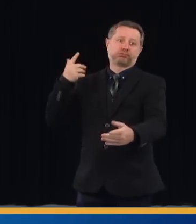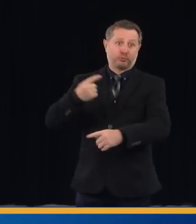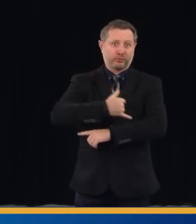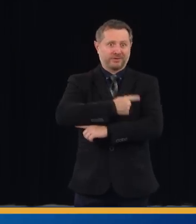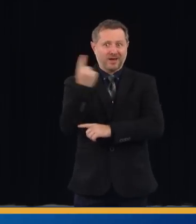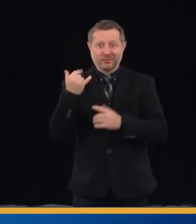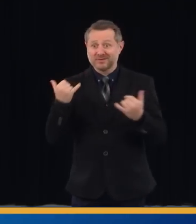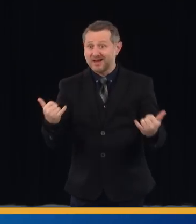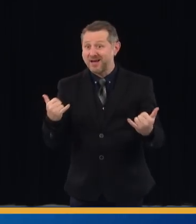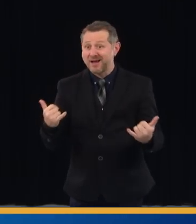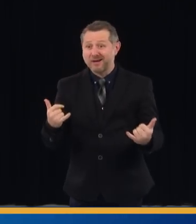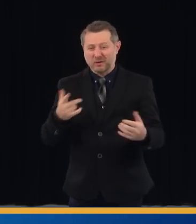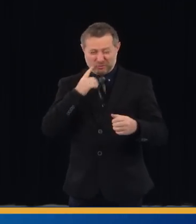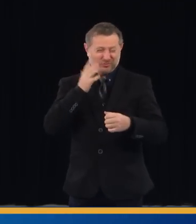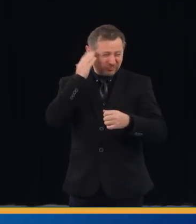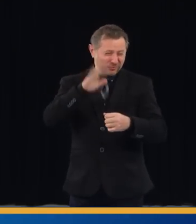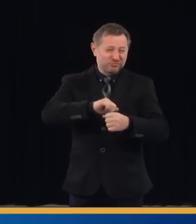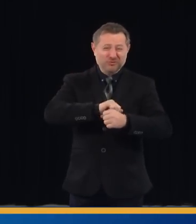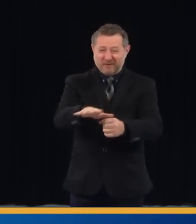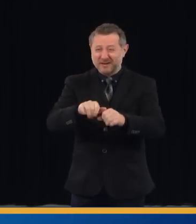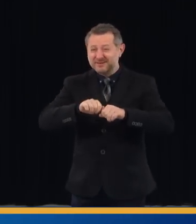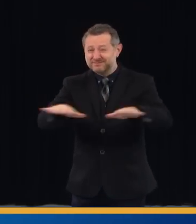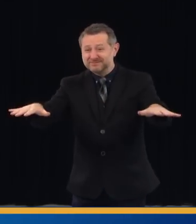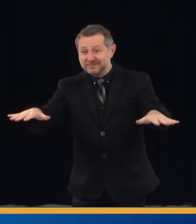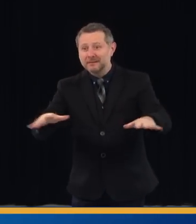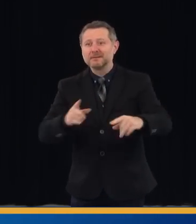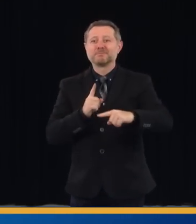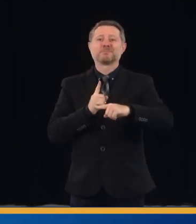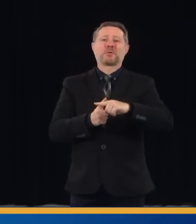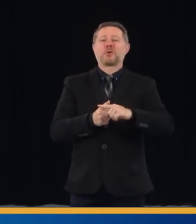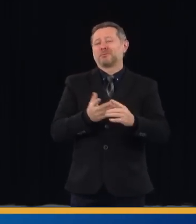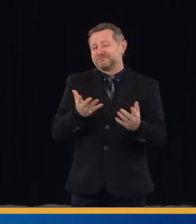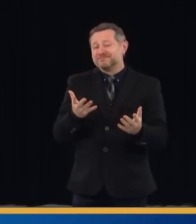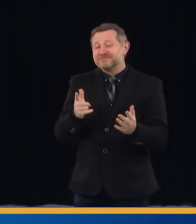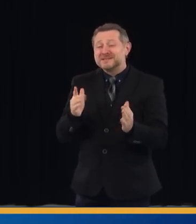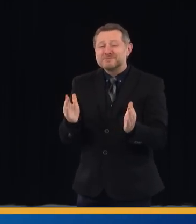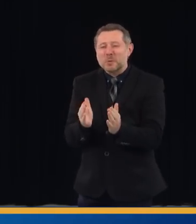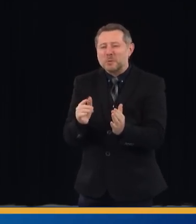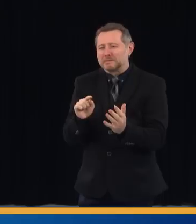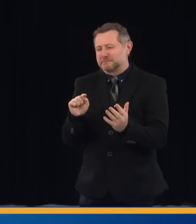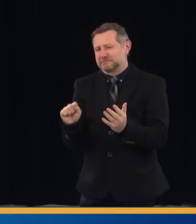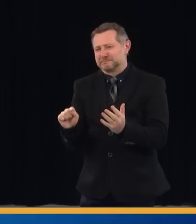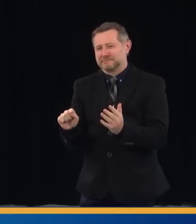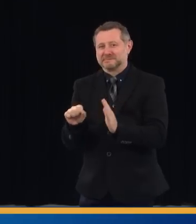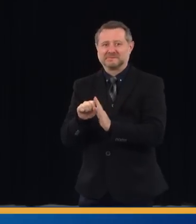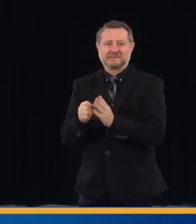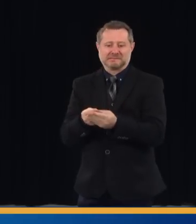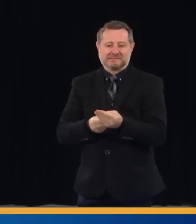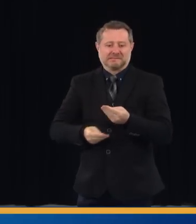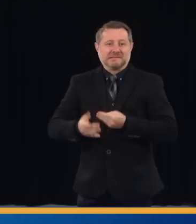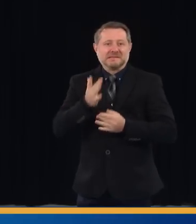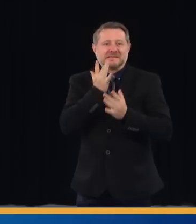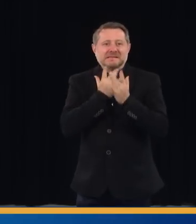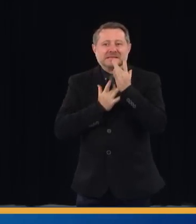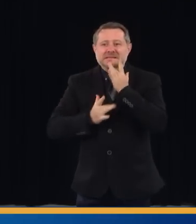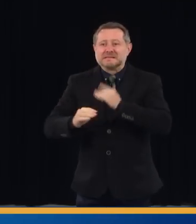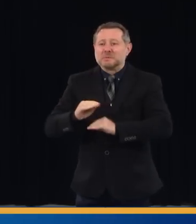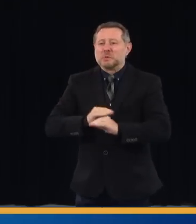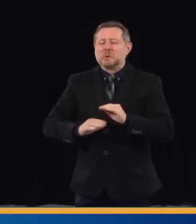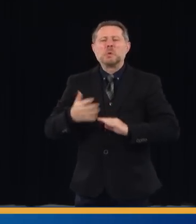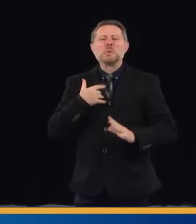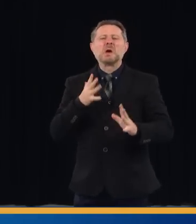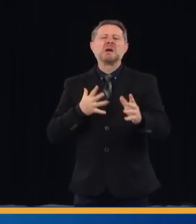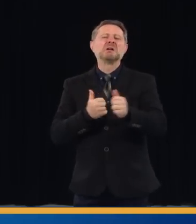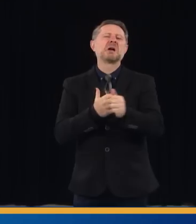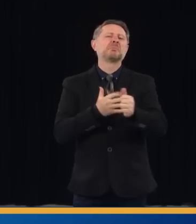Coronavirus. Also have that little thing called the state budget that we have to get done. Let me give you an update on where we are. I think everybody